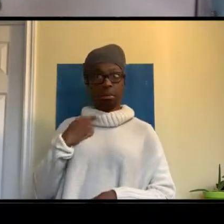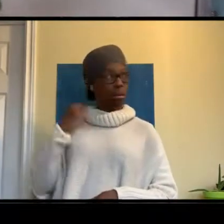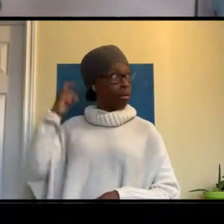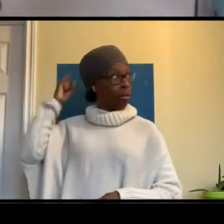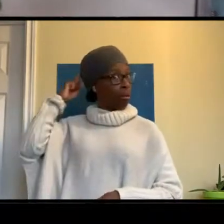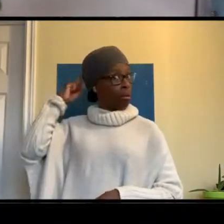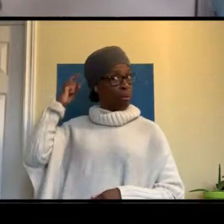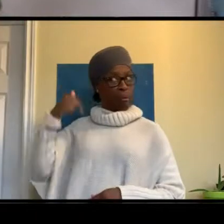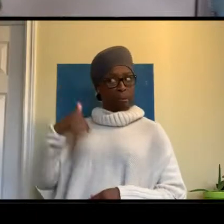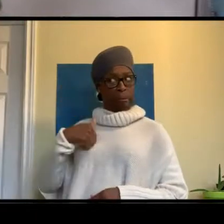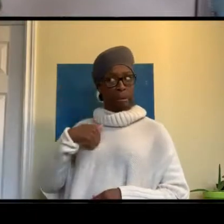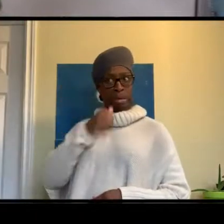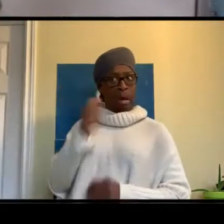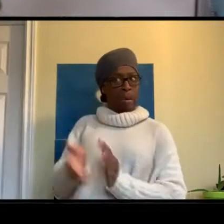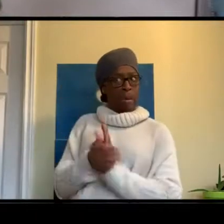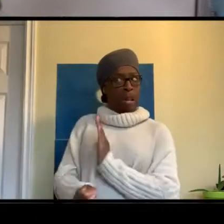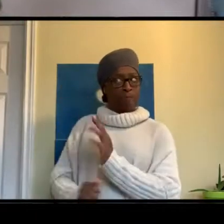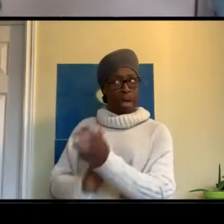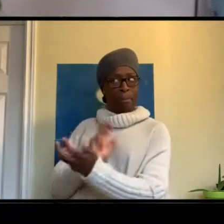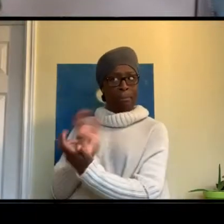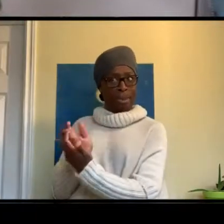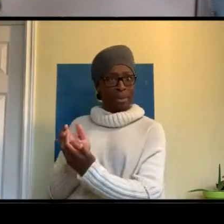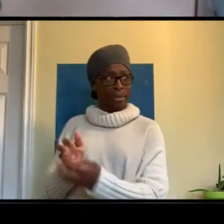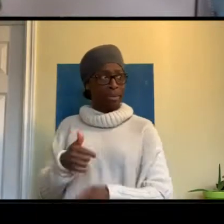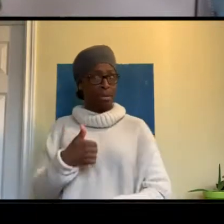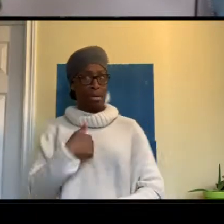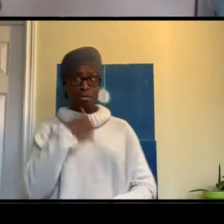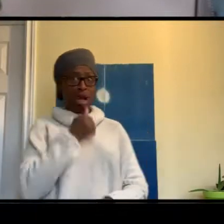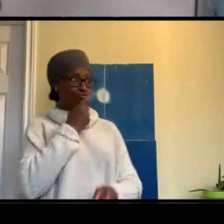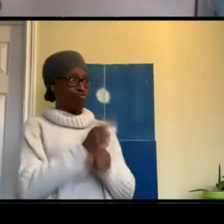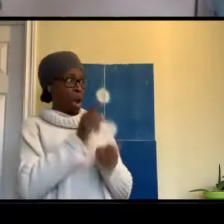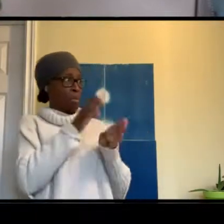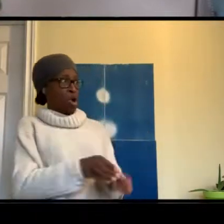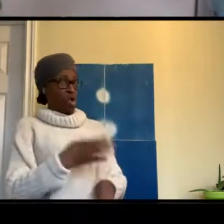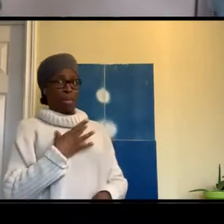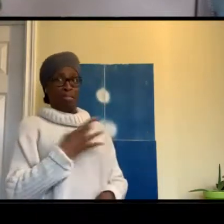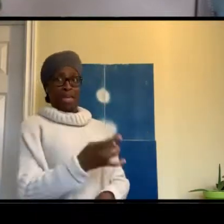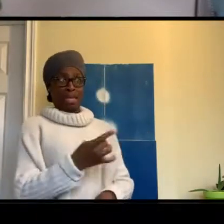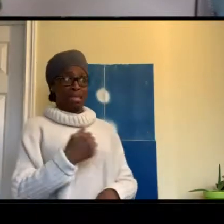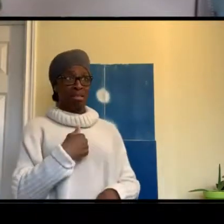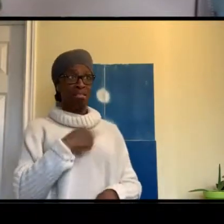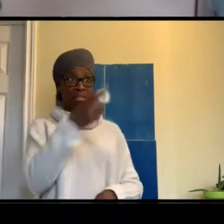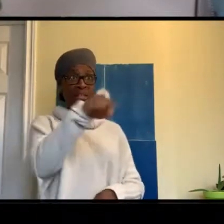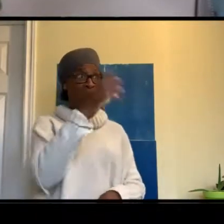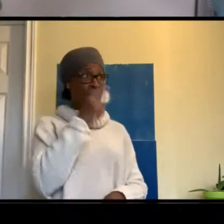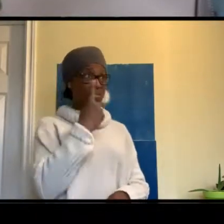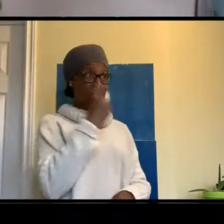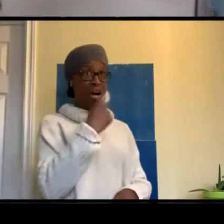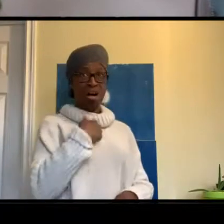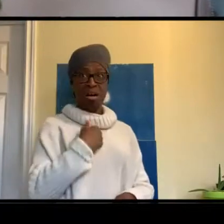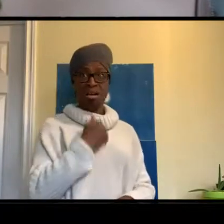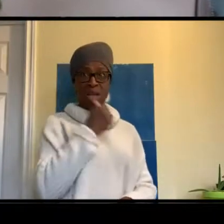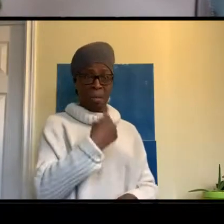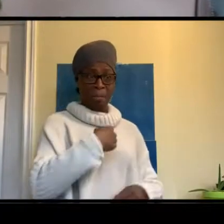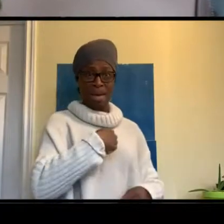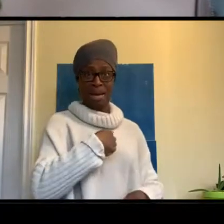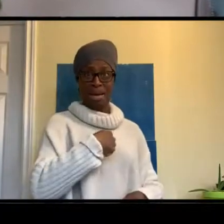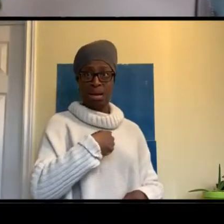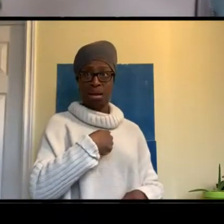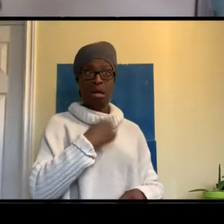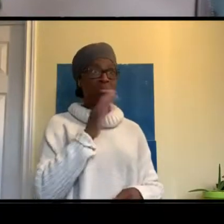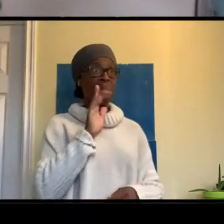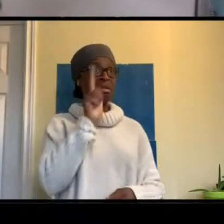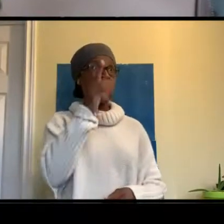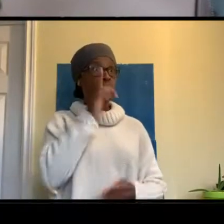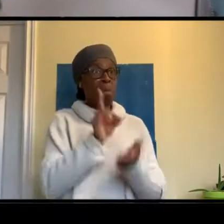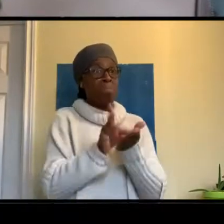you shouldn't have got this funding, or you shouldn't be allowed to access this